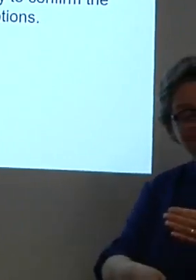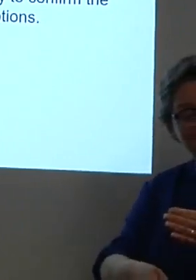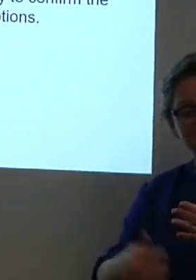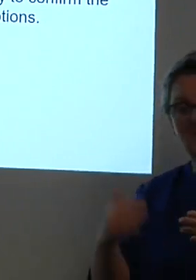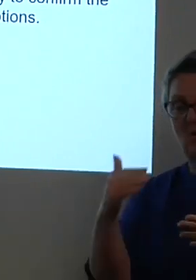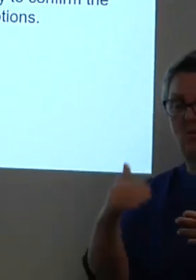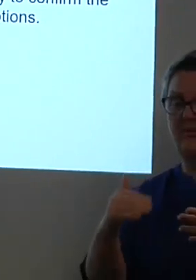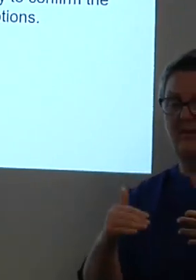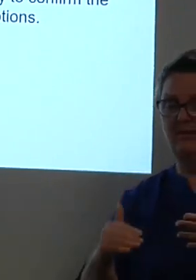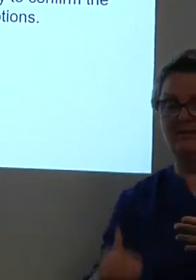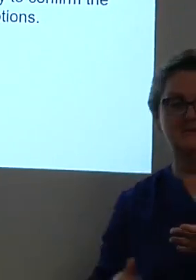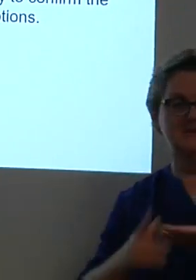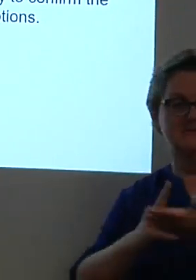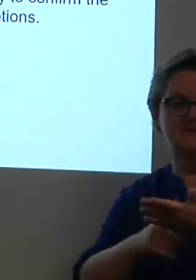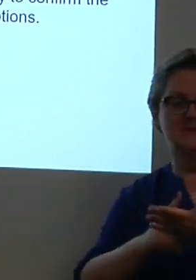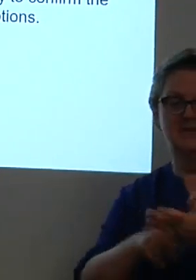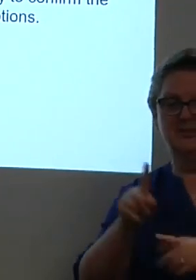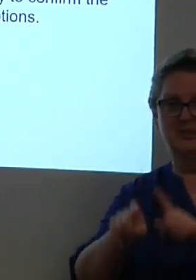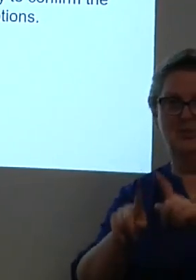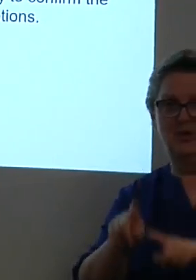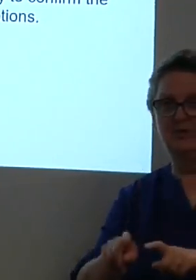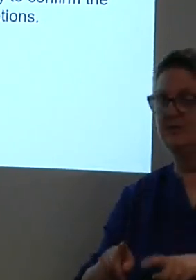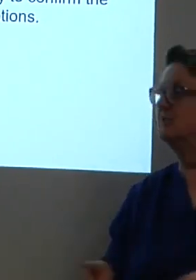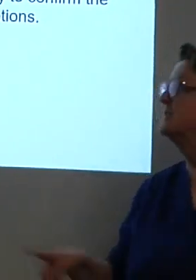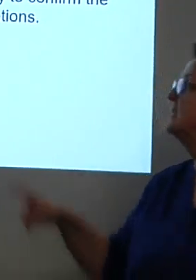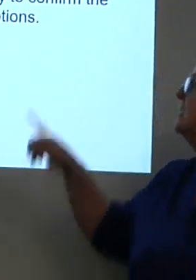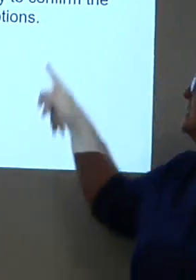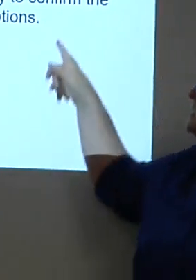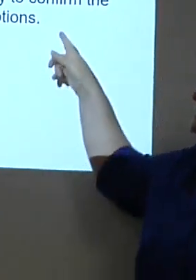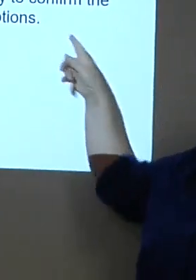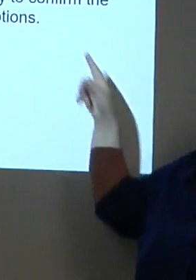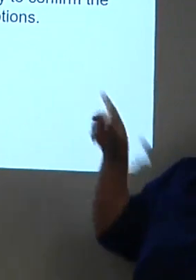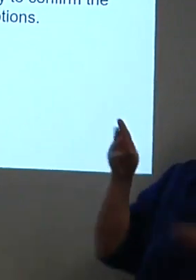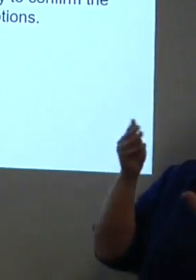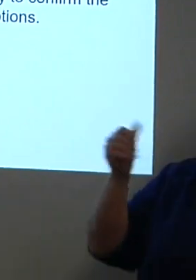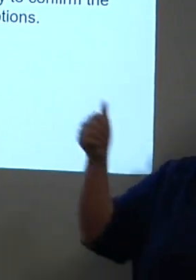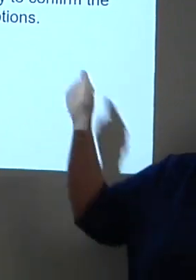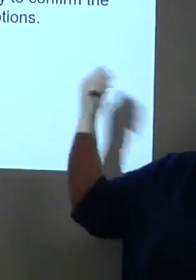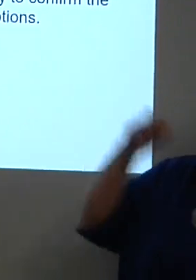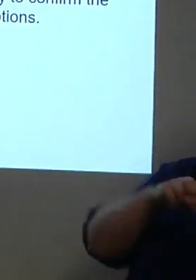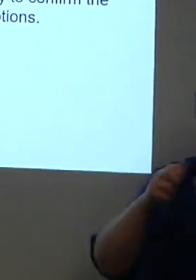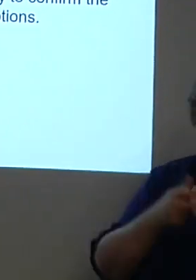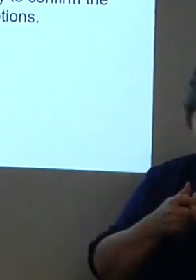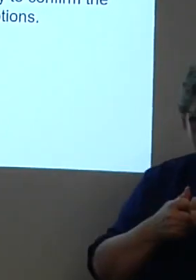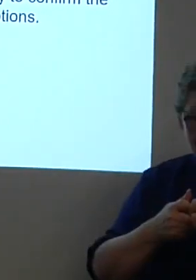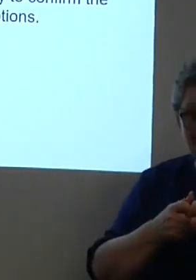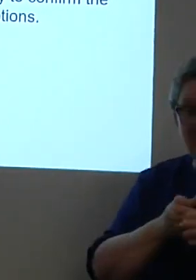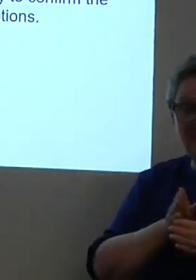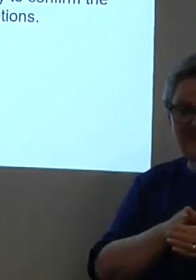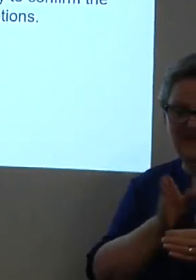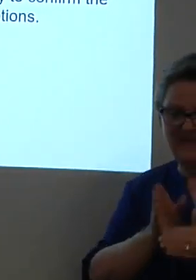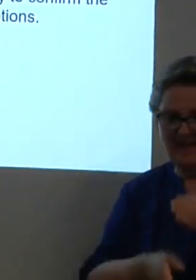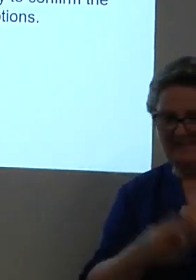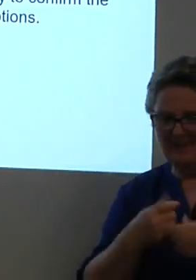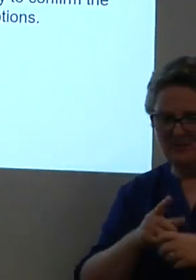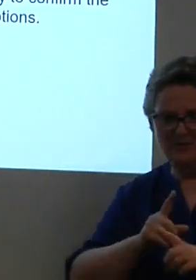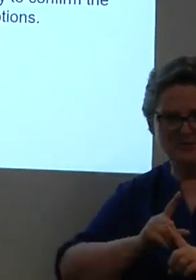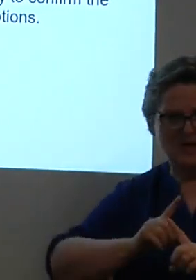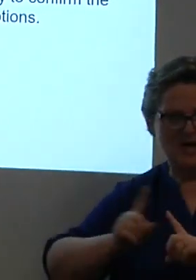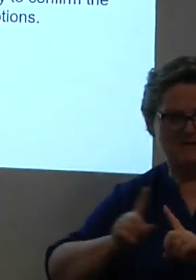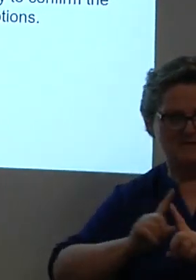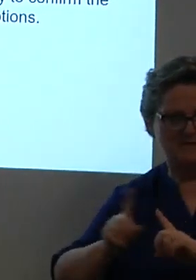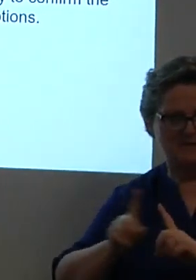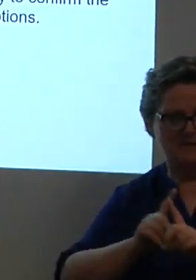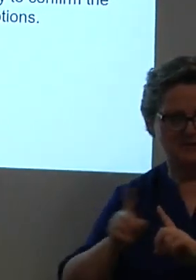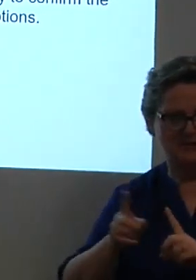of discussion questions. So one way to fight this is to make sure that the whole point is to have a particular conversation and not necessarily get